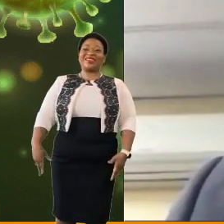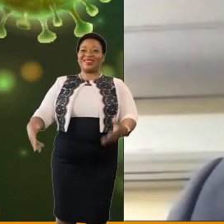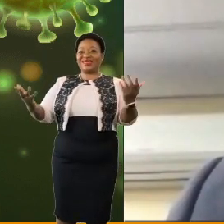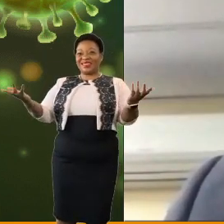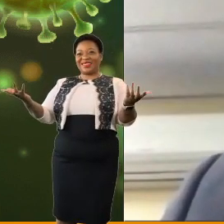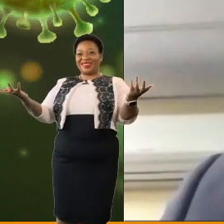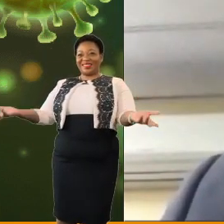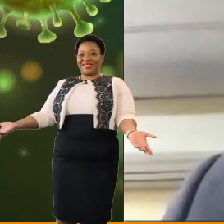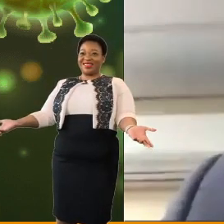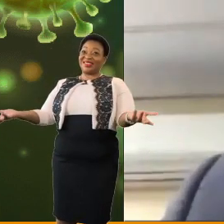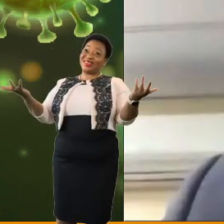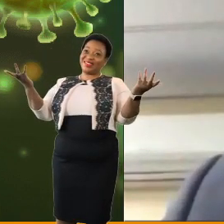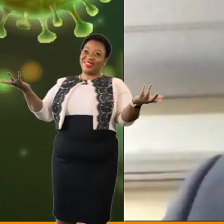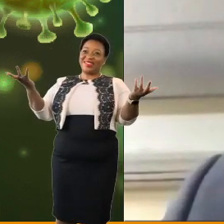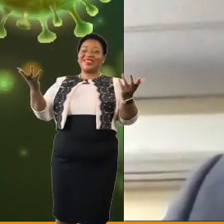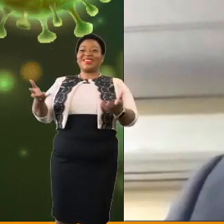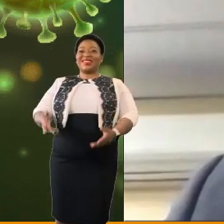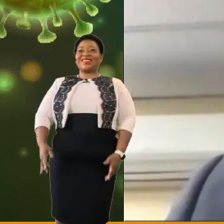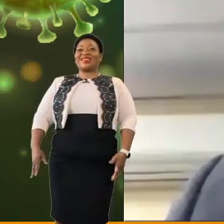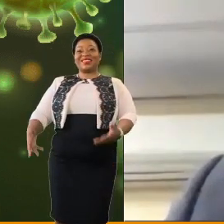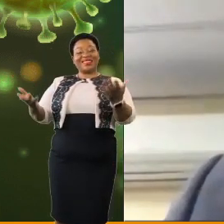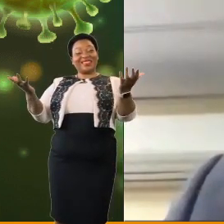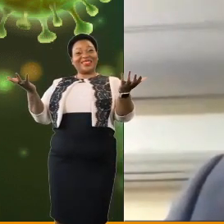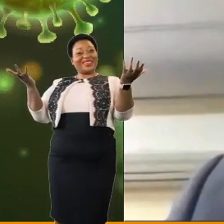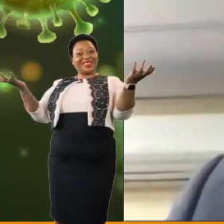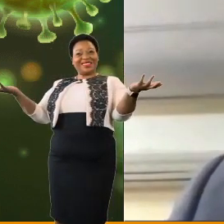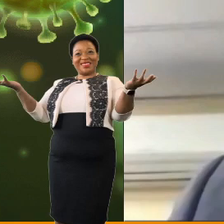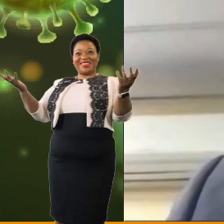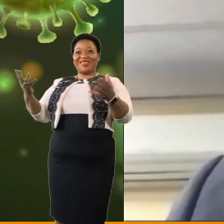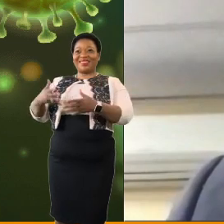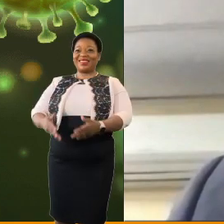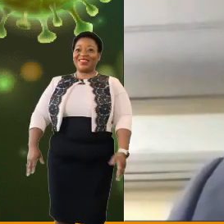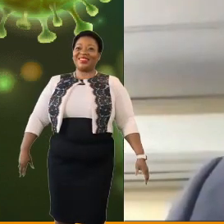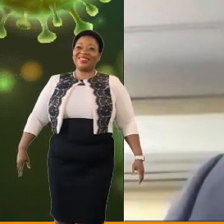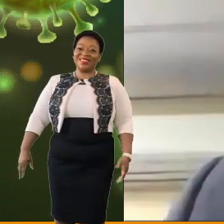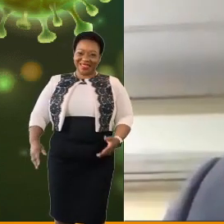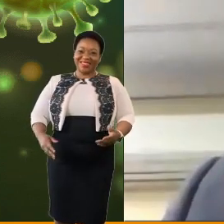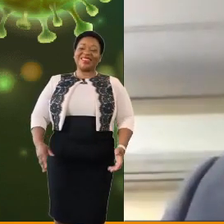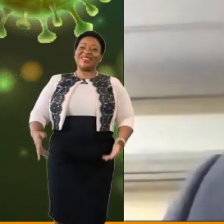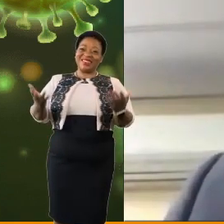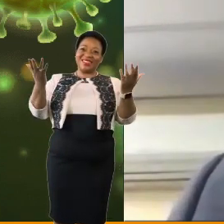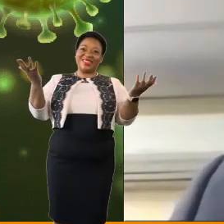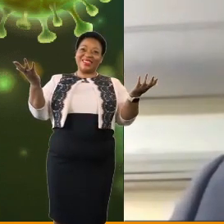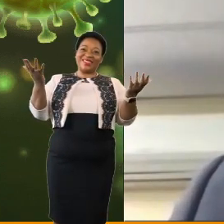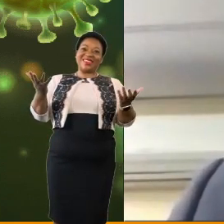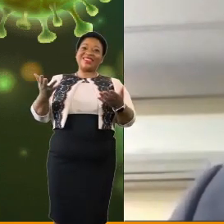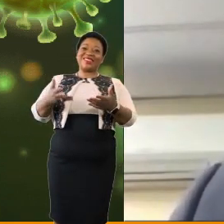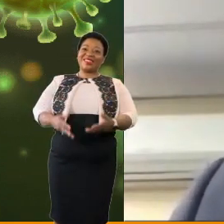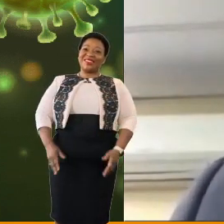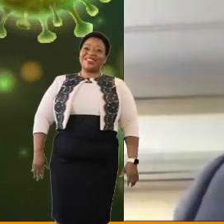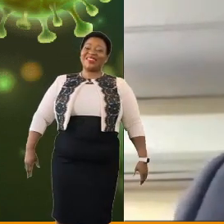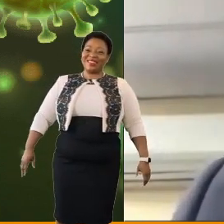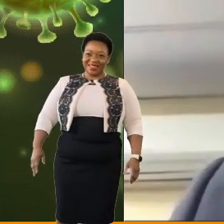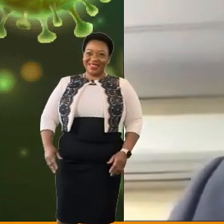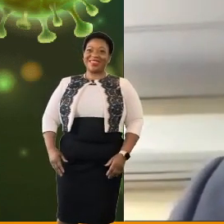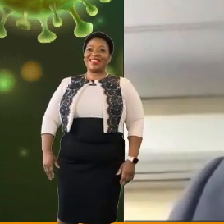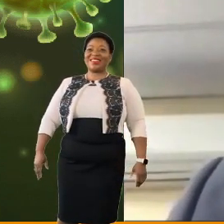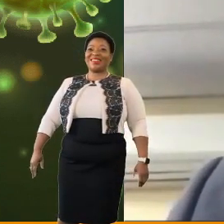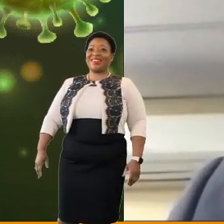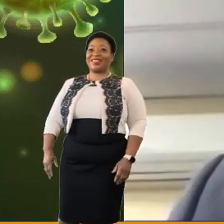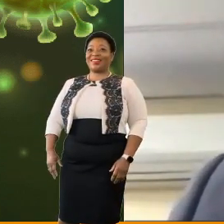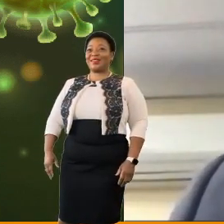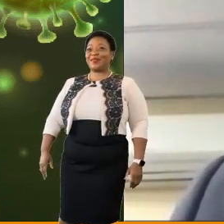3.5. So if we calculate your benefit and it comes down to 1,200, we'll lift you up to